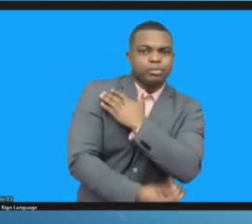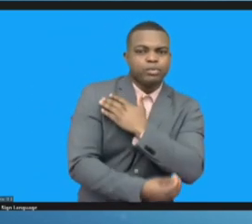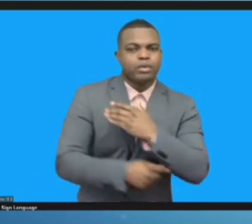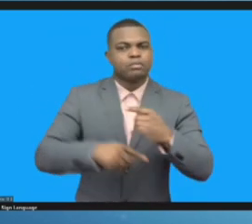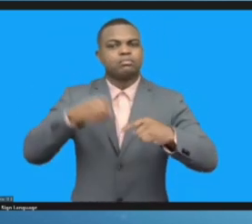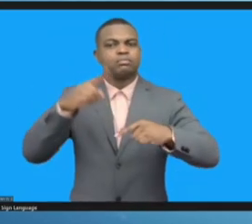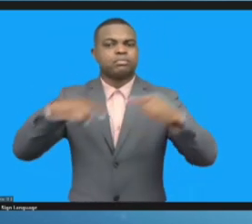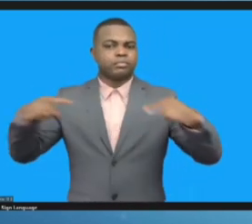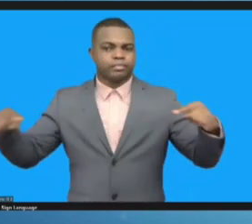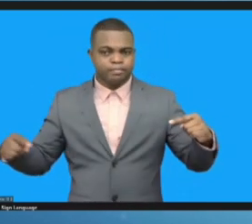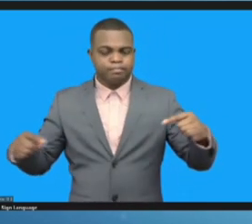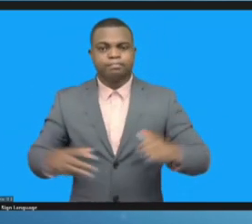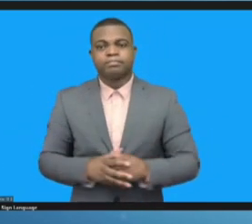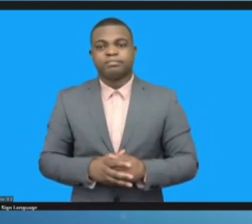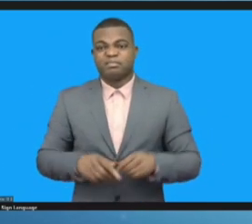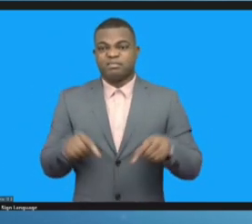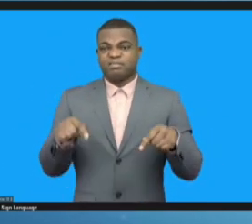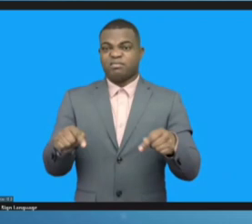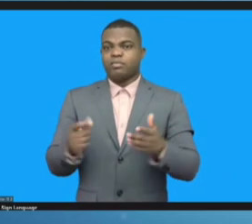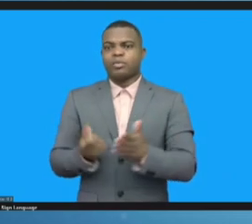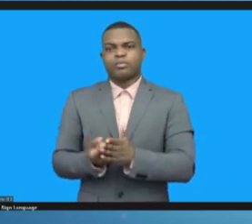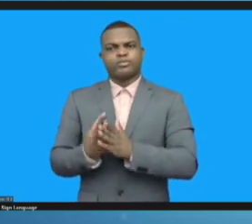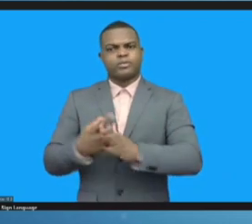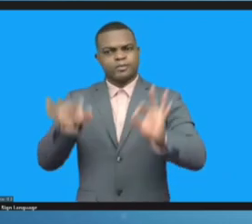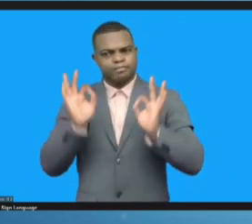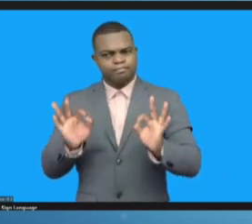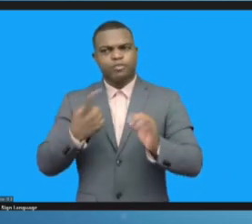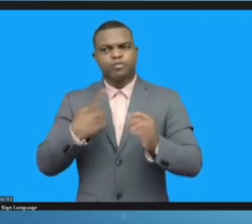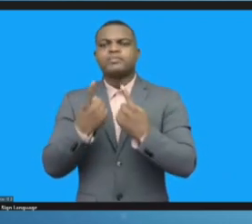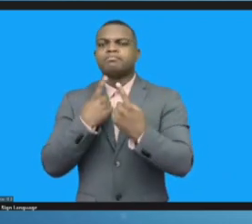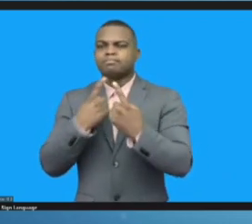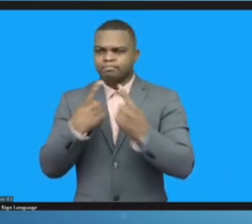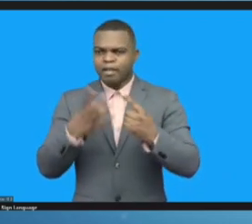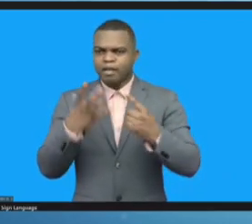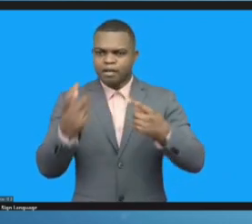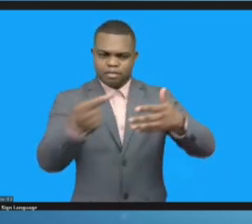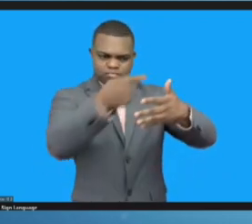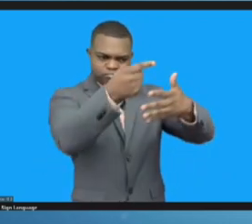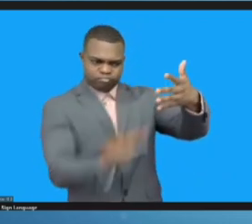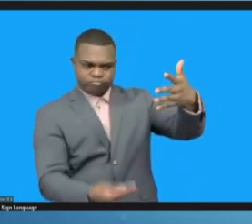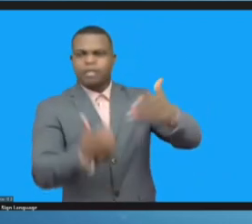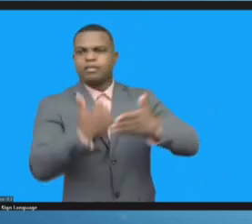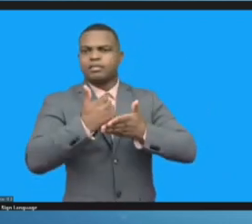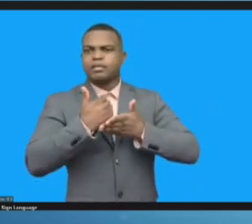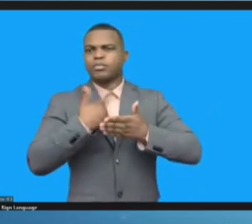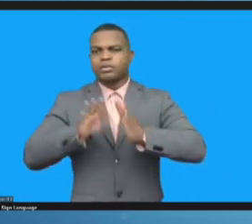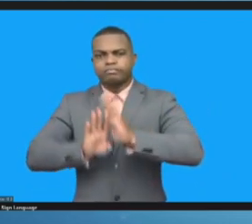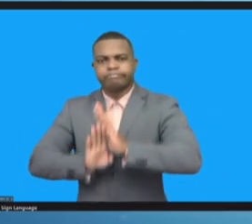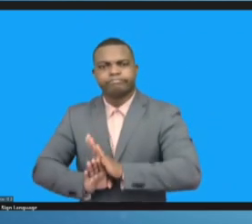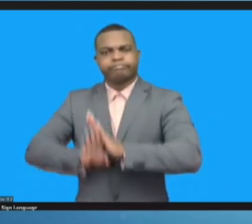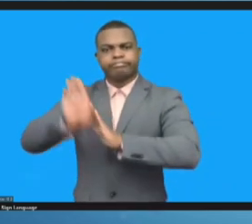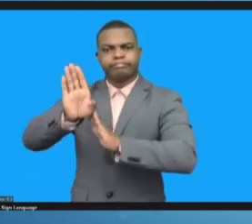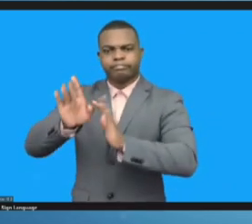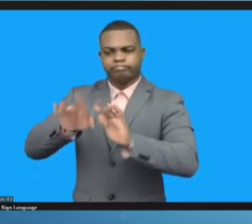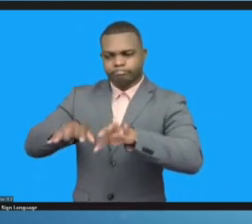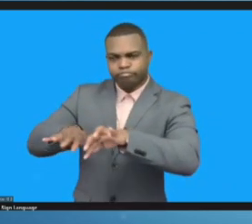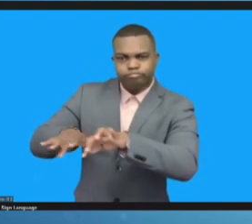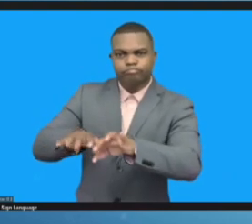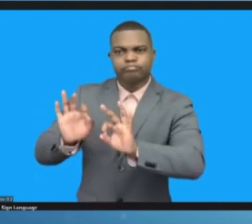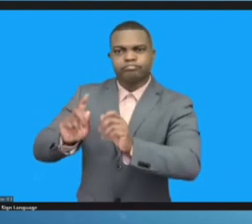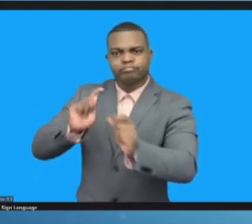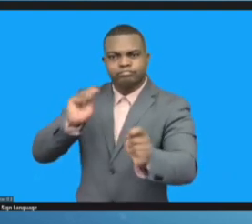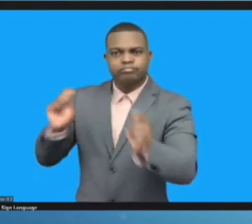place. On the African continent, only one in three people has access to the internet. This means